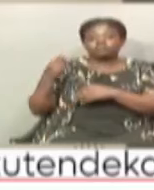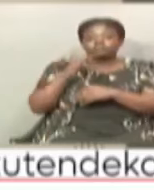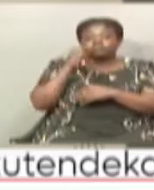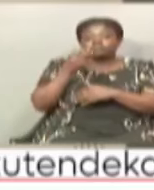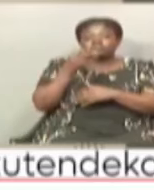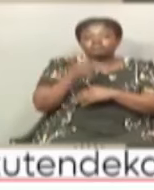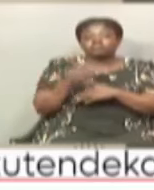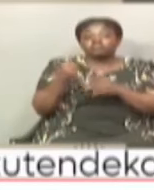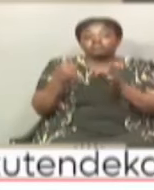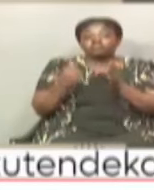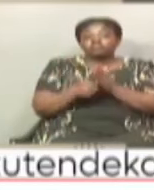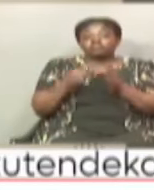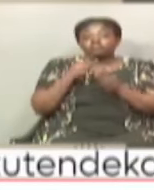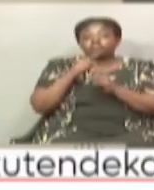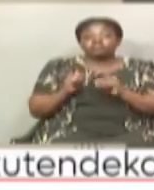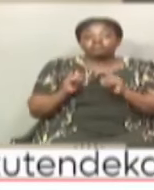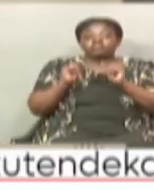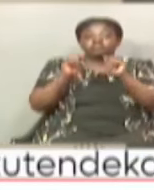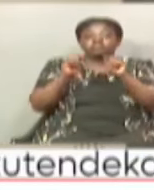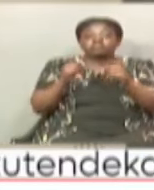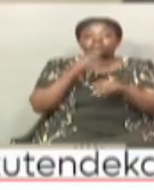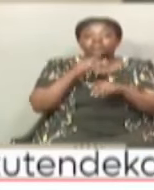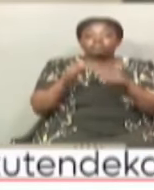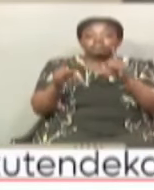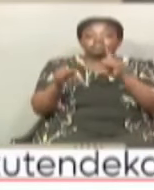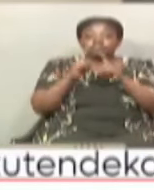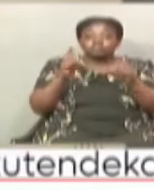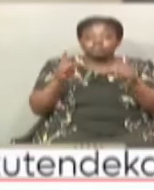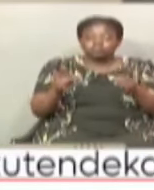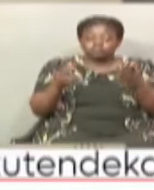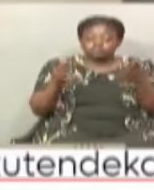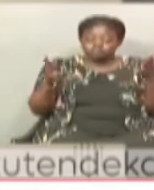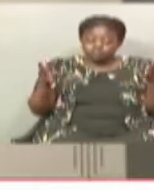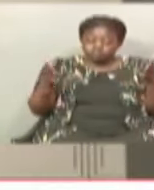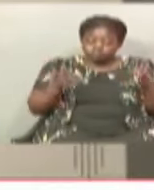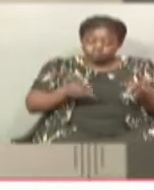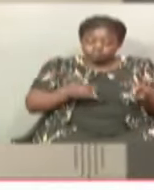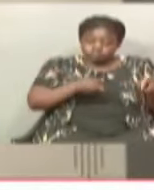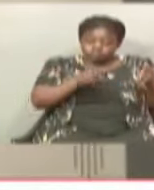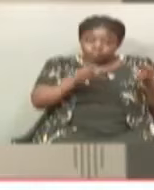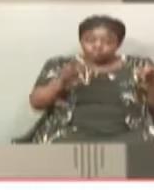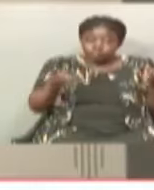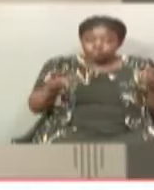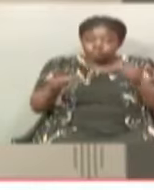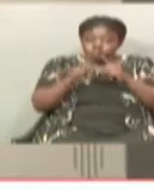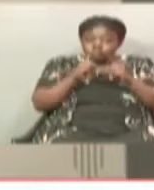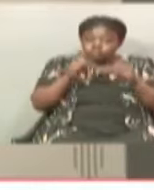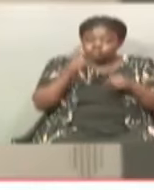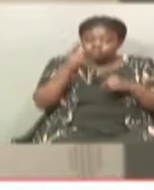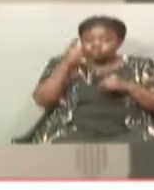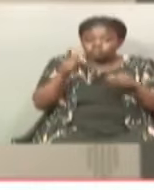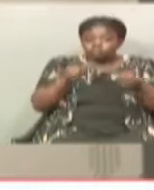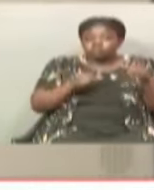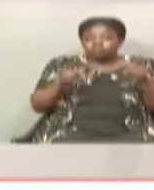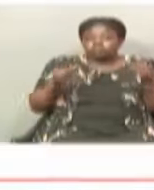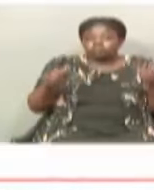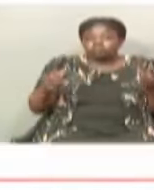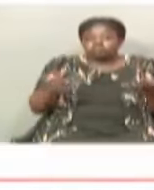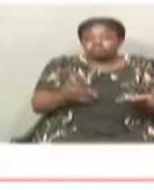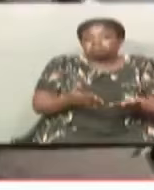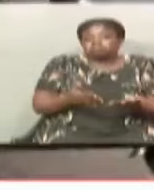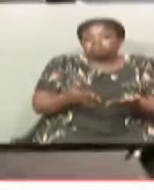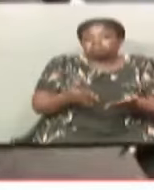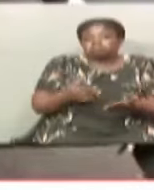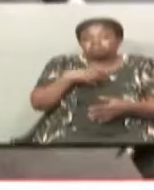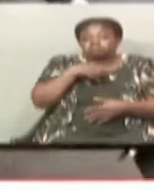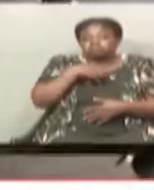problem. There are those who come and they want you to talk in a particular language. Yeah. There are those who come when you talk in that in one language, they get offended. Omu